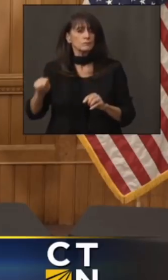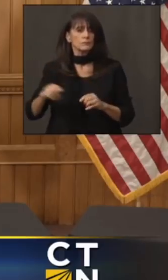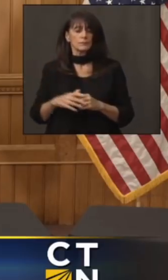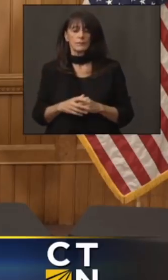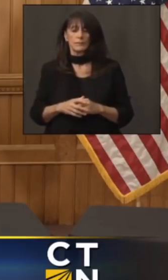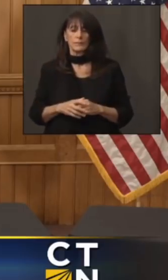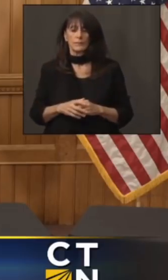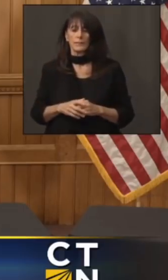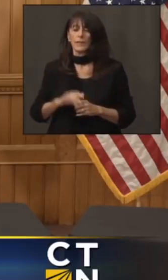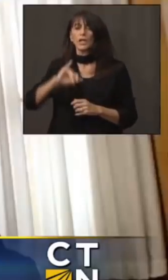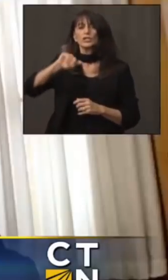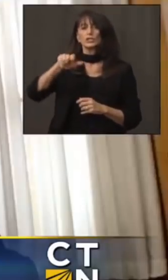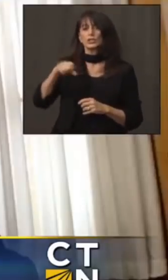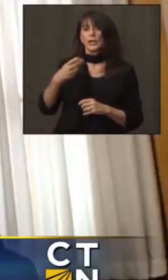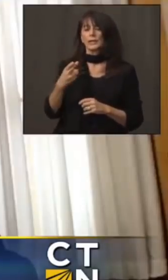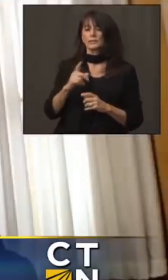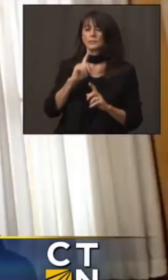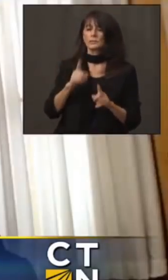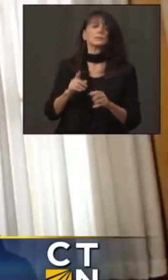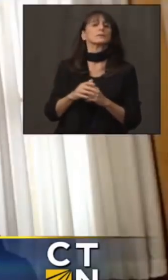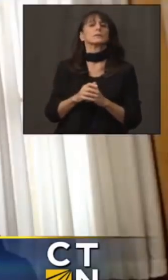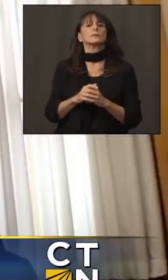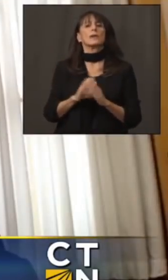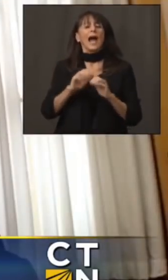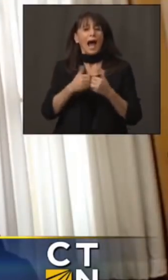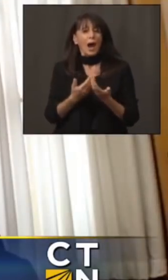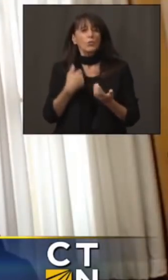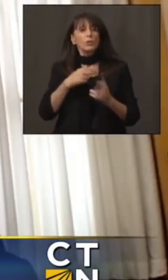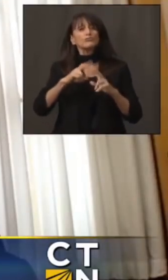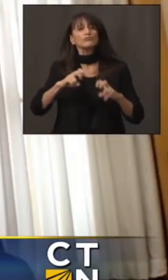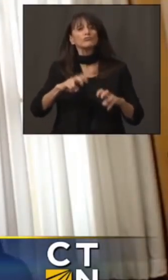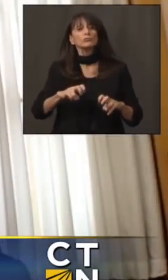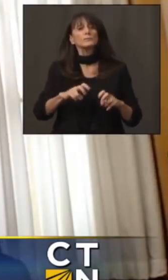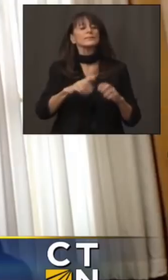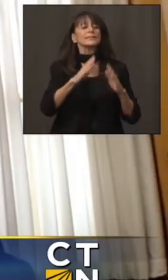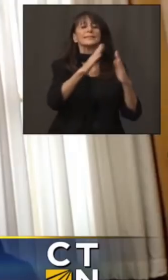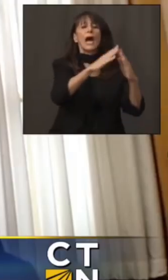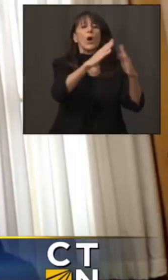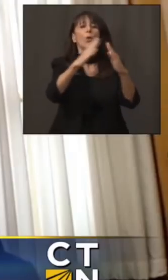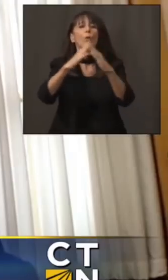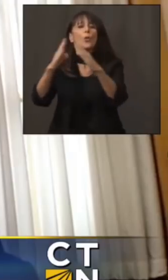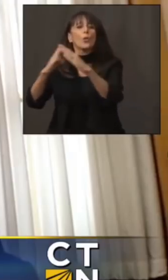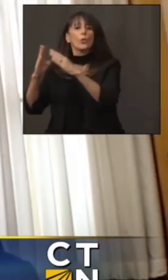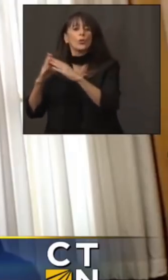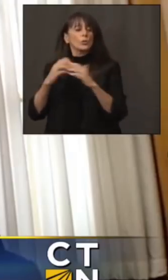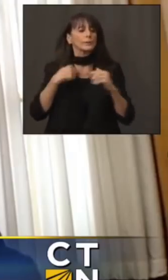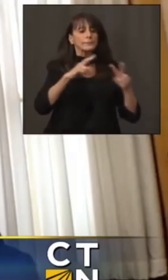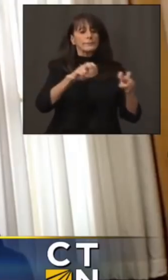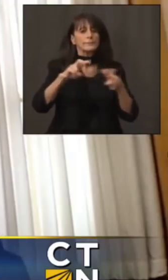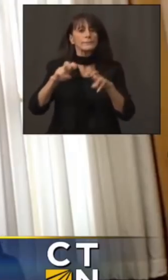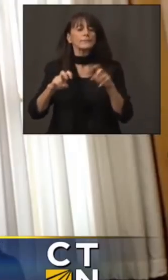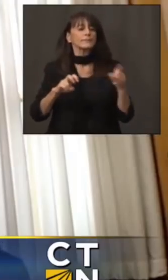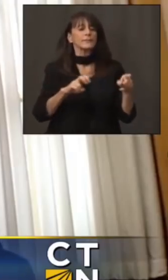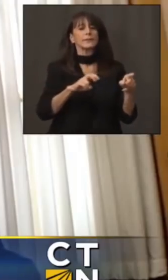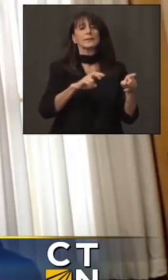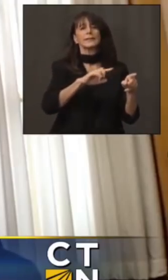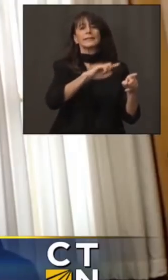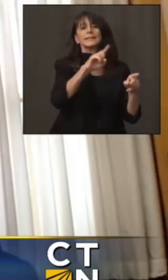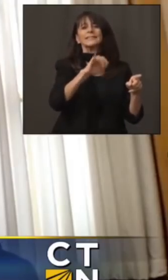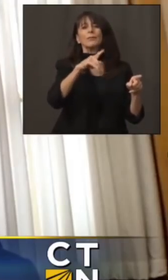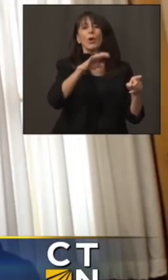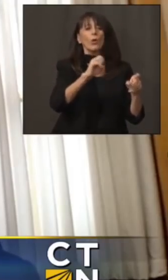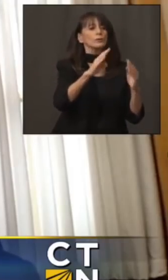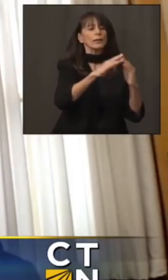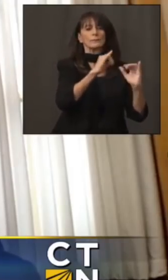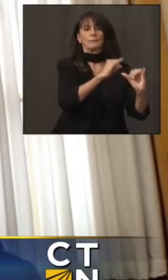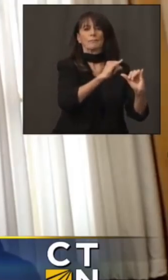Yes. In fact, we look at it by town. In many cases in Connecticut, of course, their zip code and town is one and the same. But at